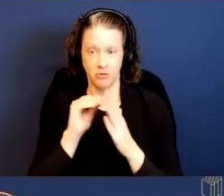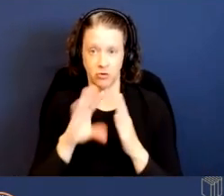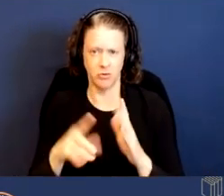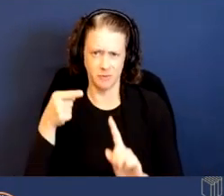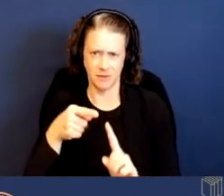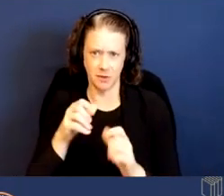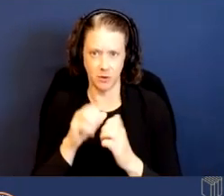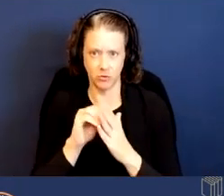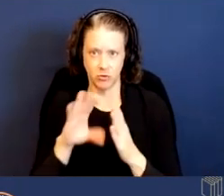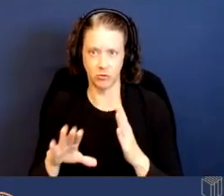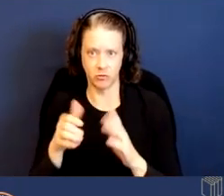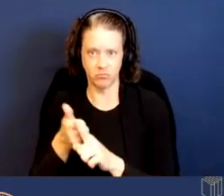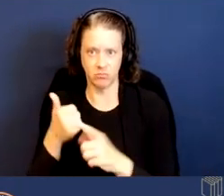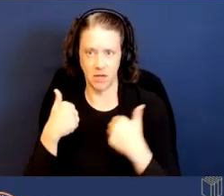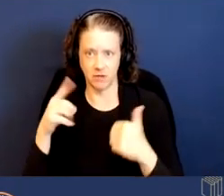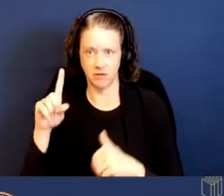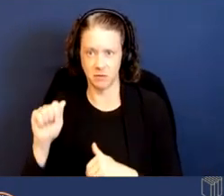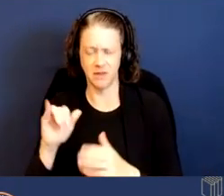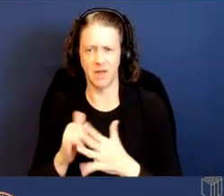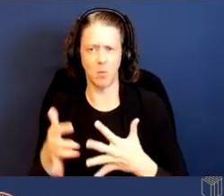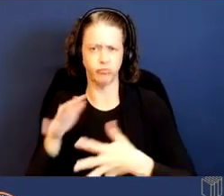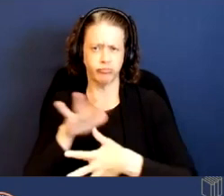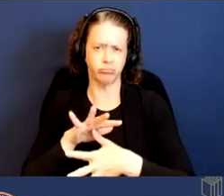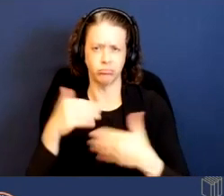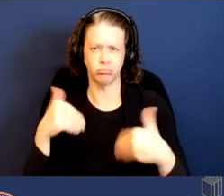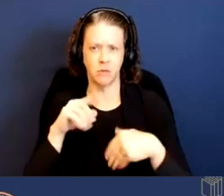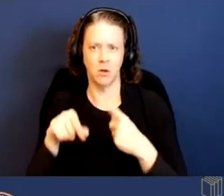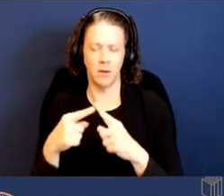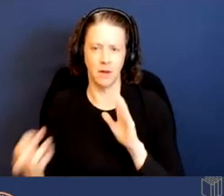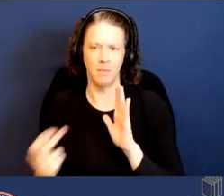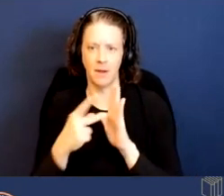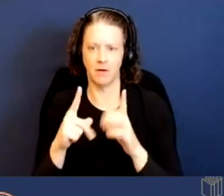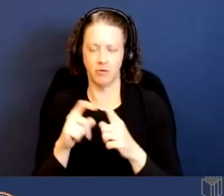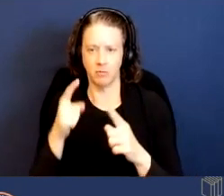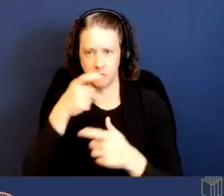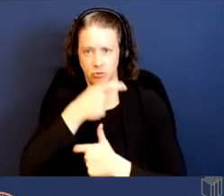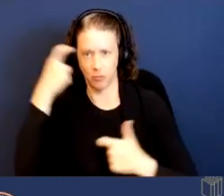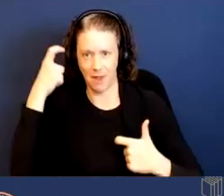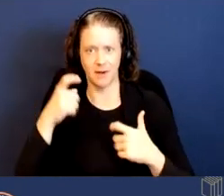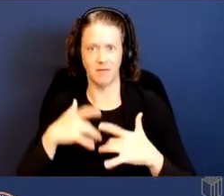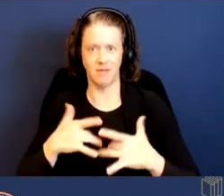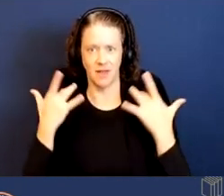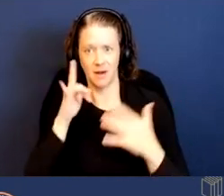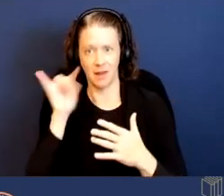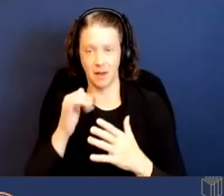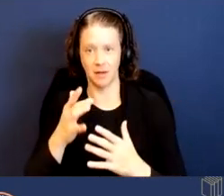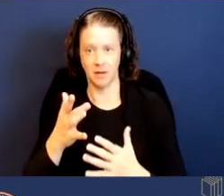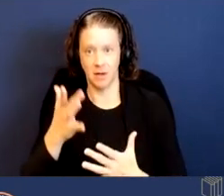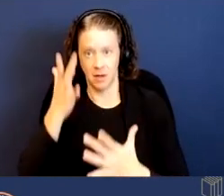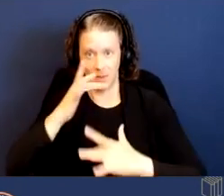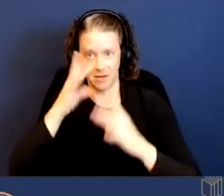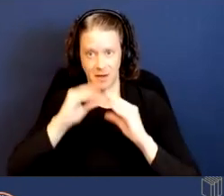disabilities, is number one, as they return back from a traumatic event such as the pandemic has